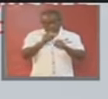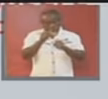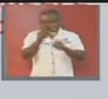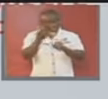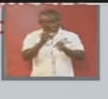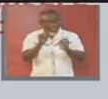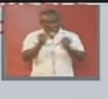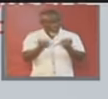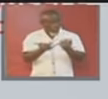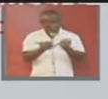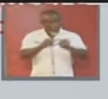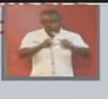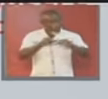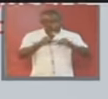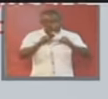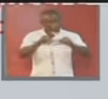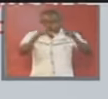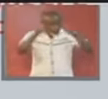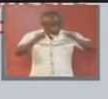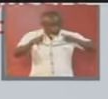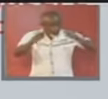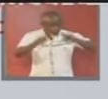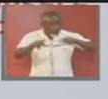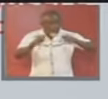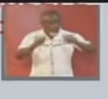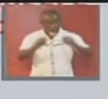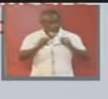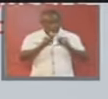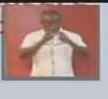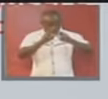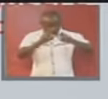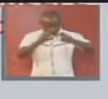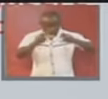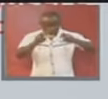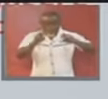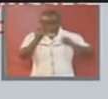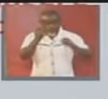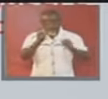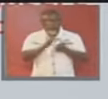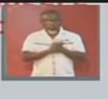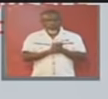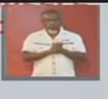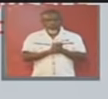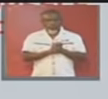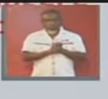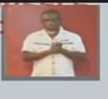me explain the policy position, how we determine what samples to test.